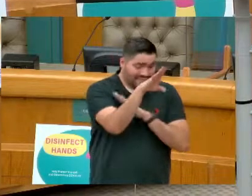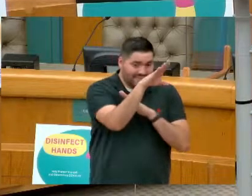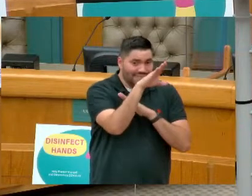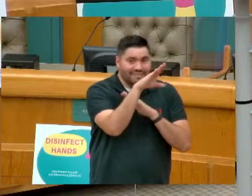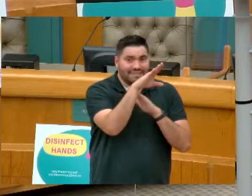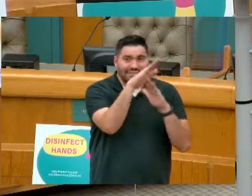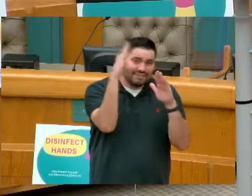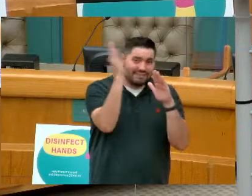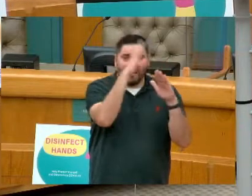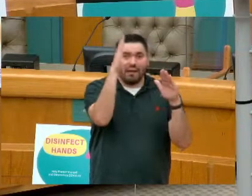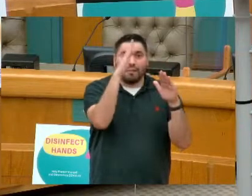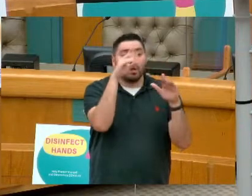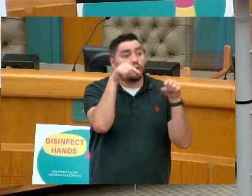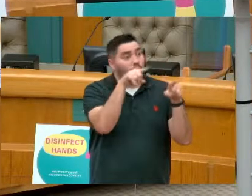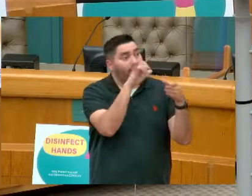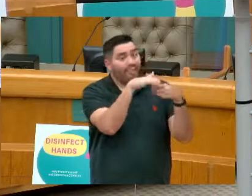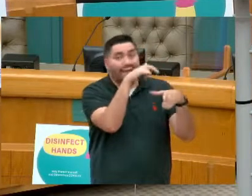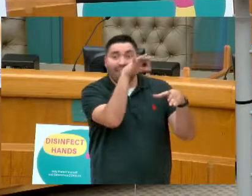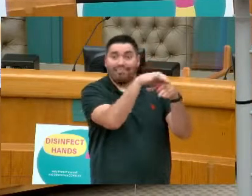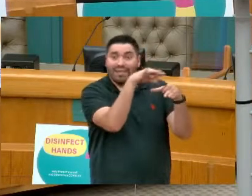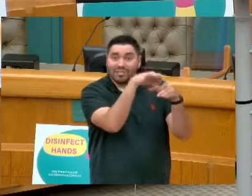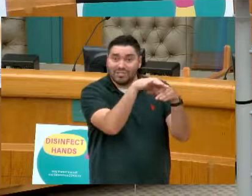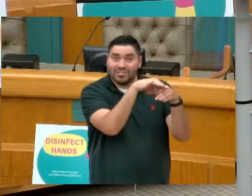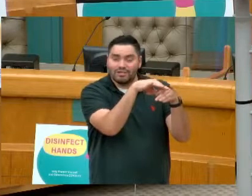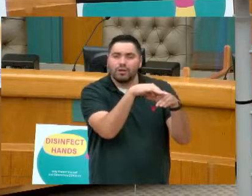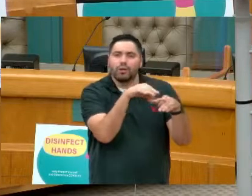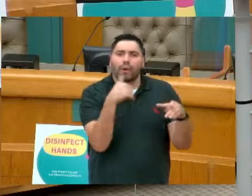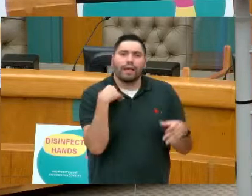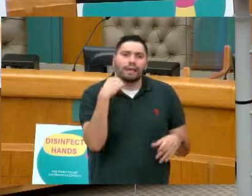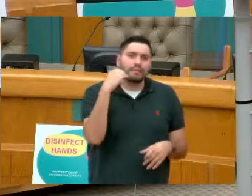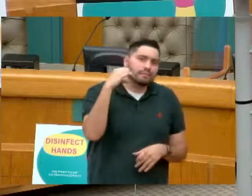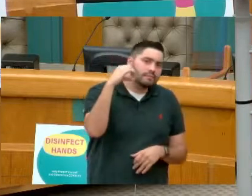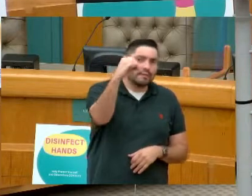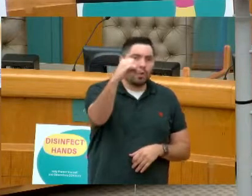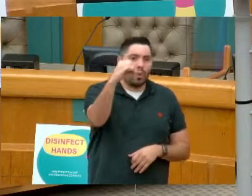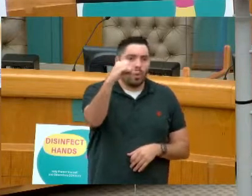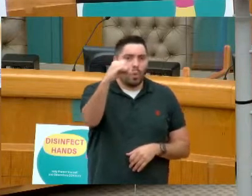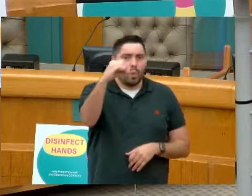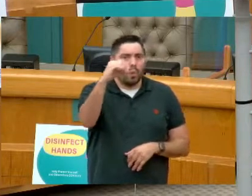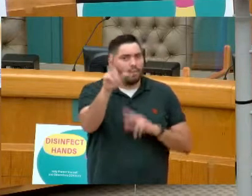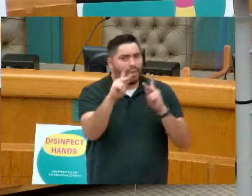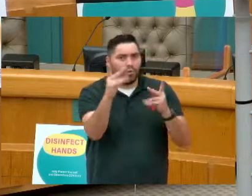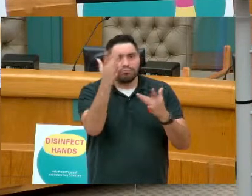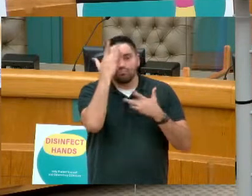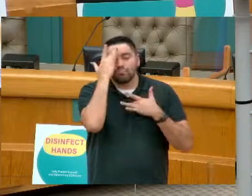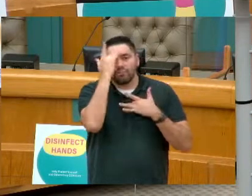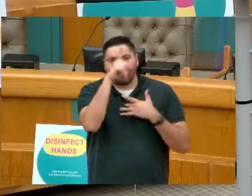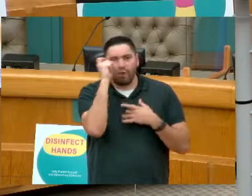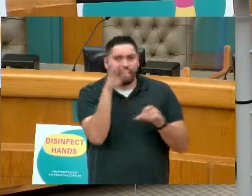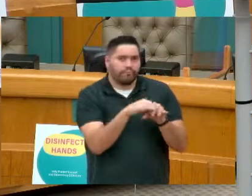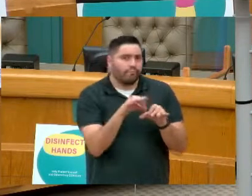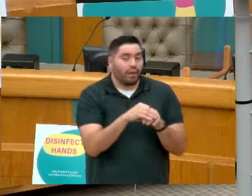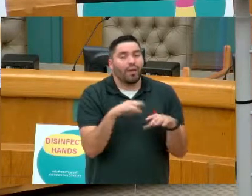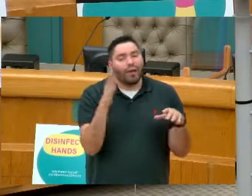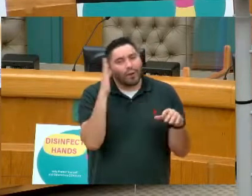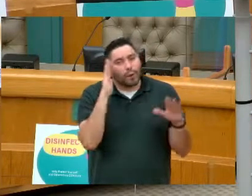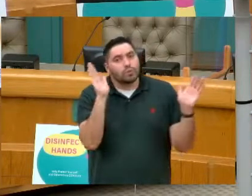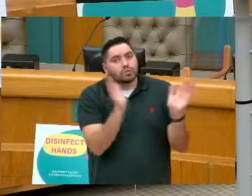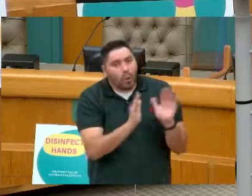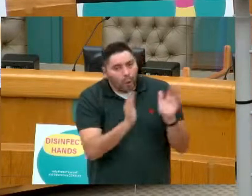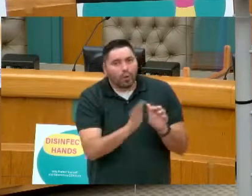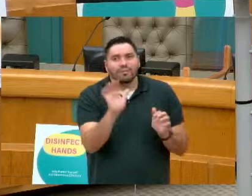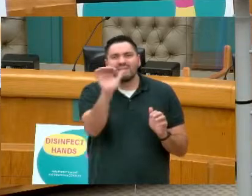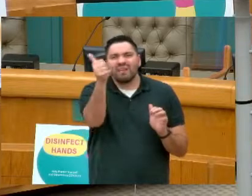my office and my staff and all the poll workers are doing everything we can to keep you safe at the polls. And this is how,